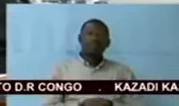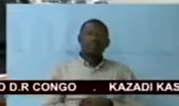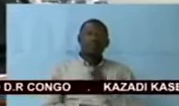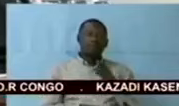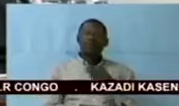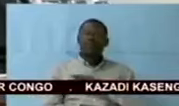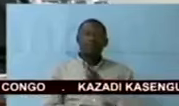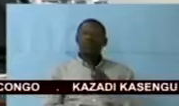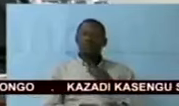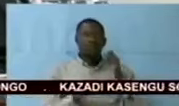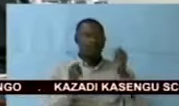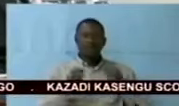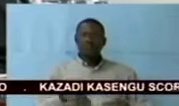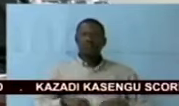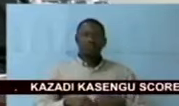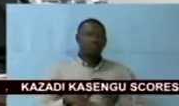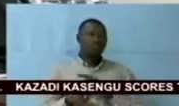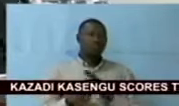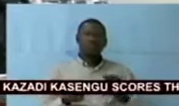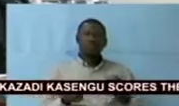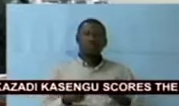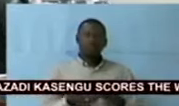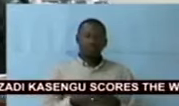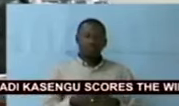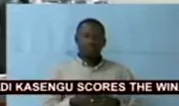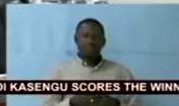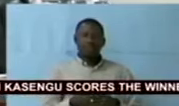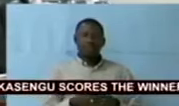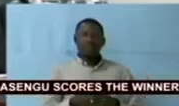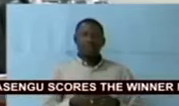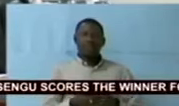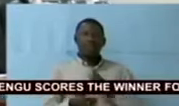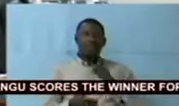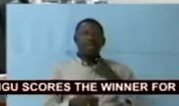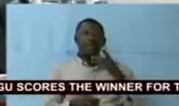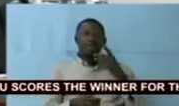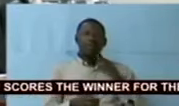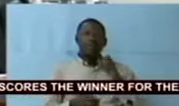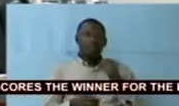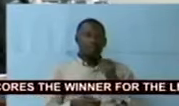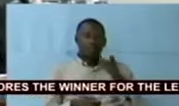was not the case. And instead of coming to court, he